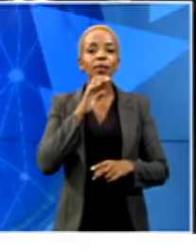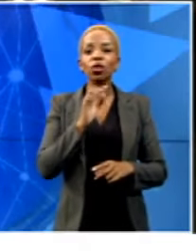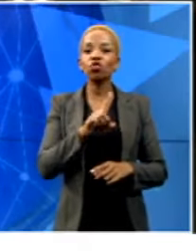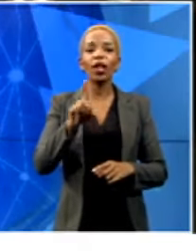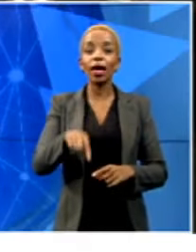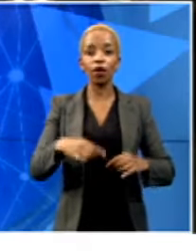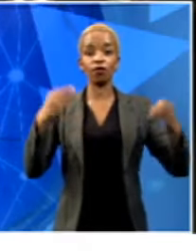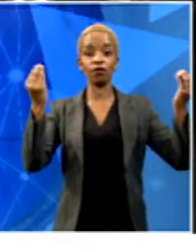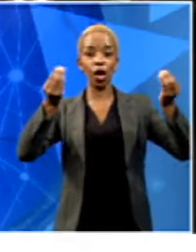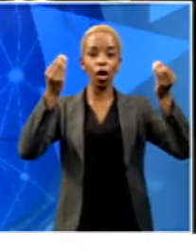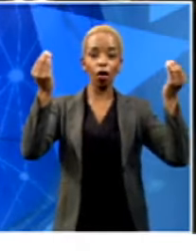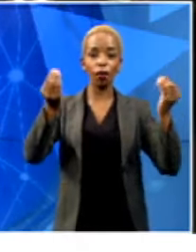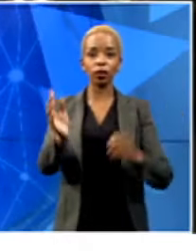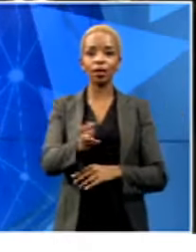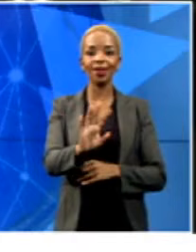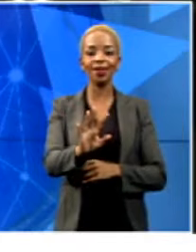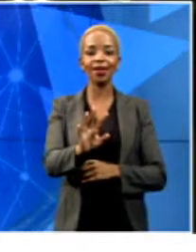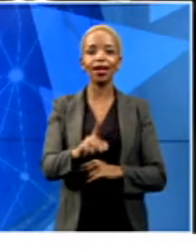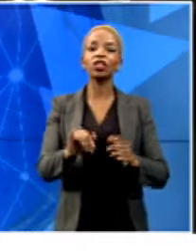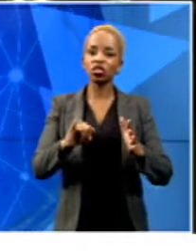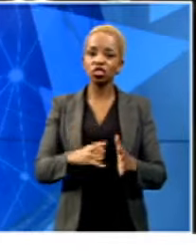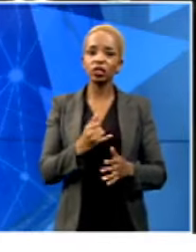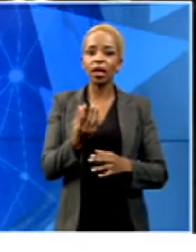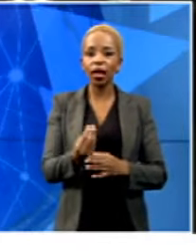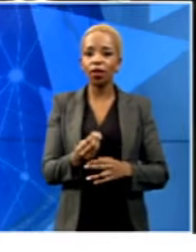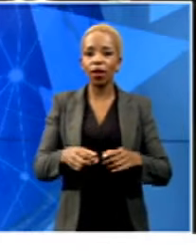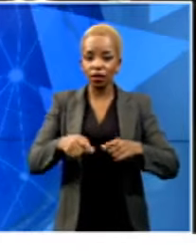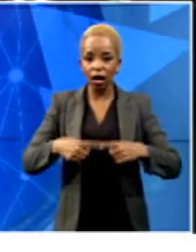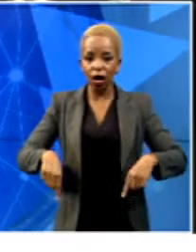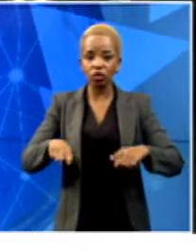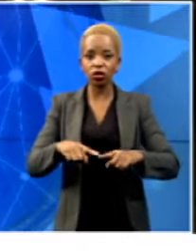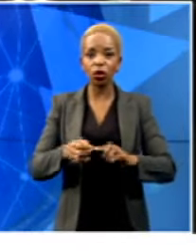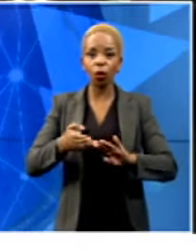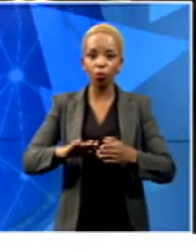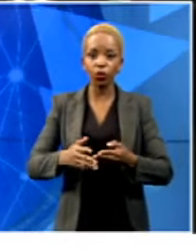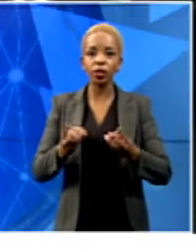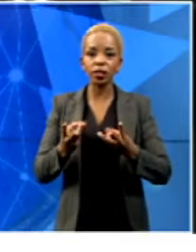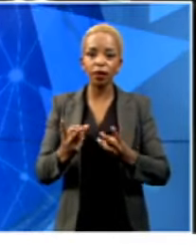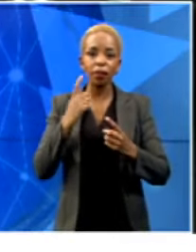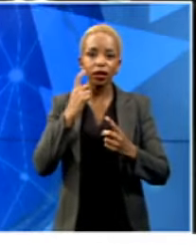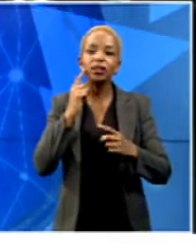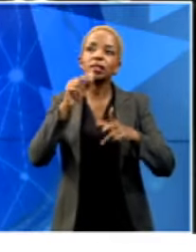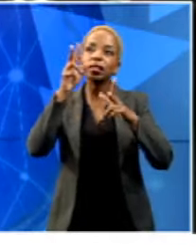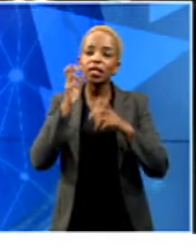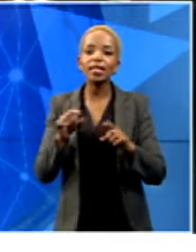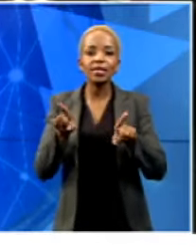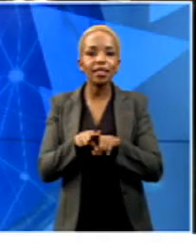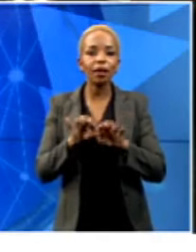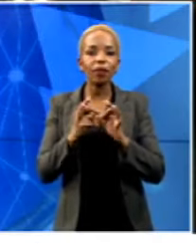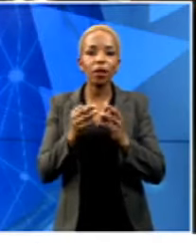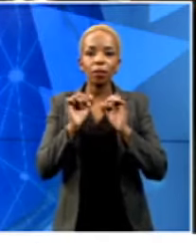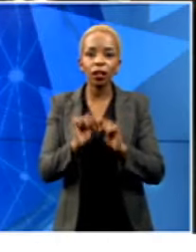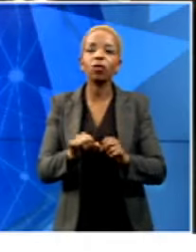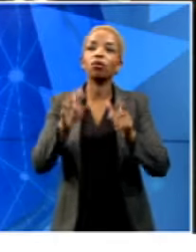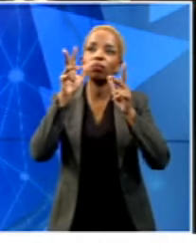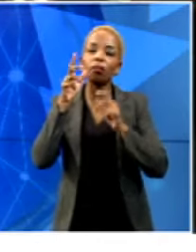I think you just have to have some influence in your own community, your own family. Put the challenge out there